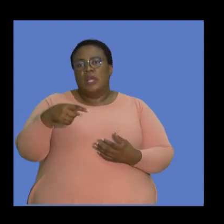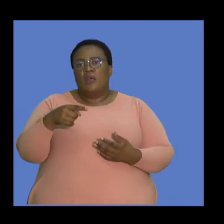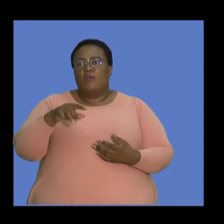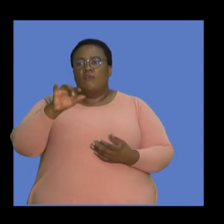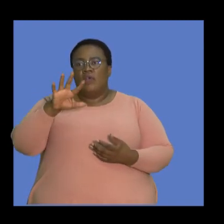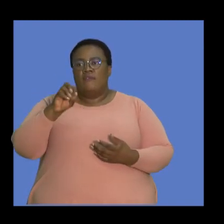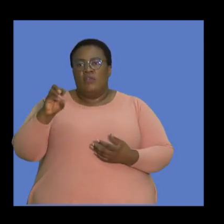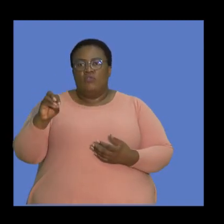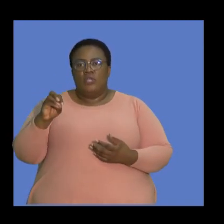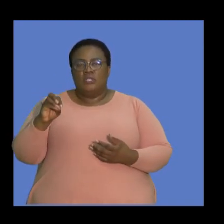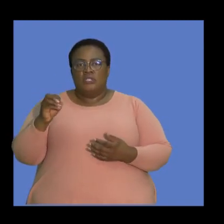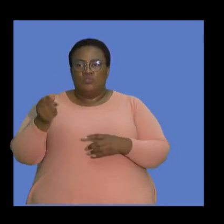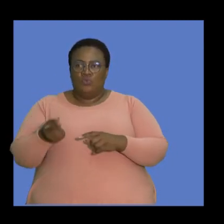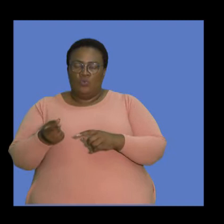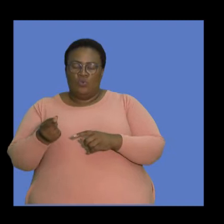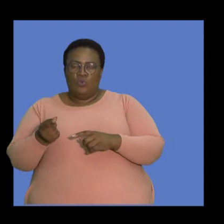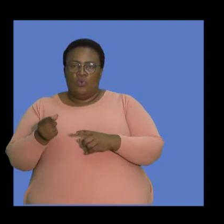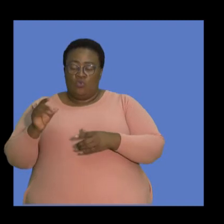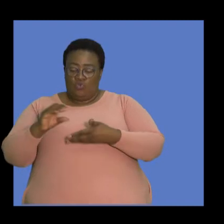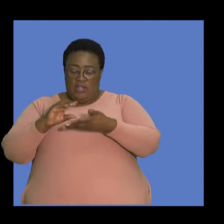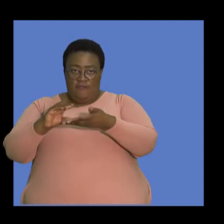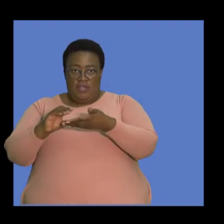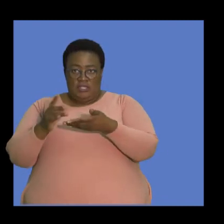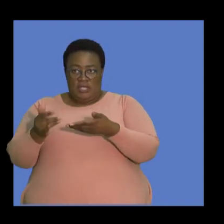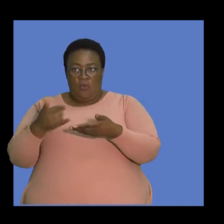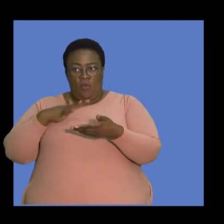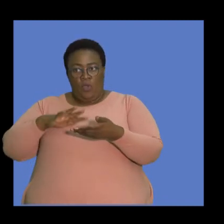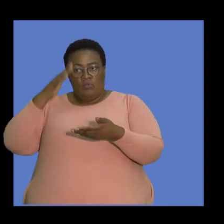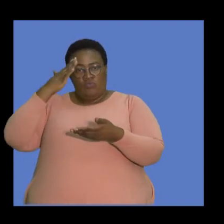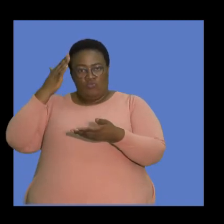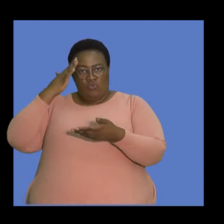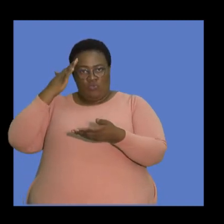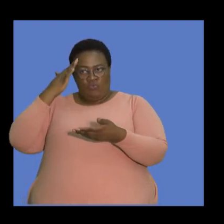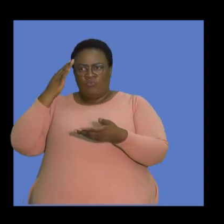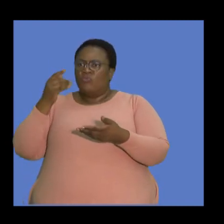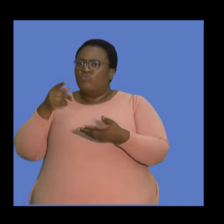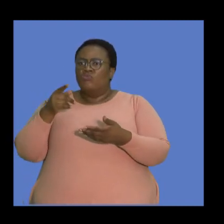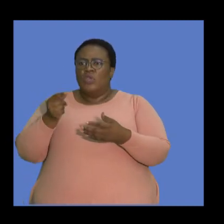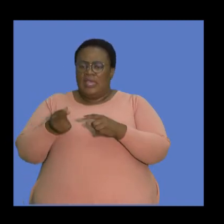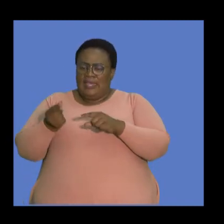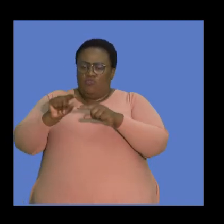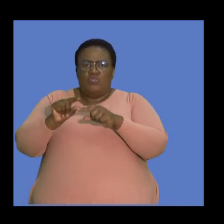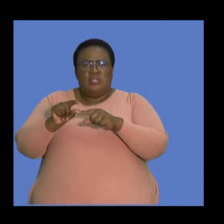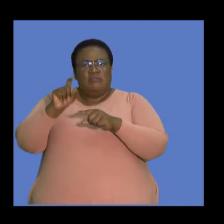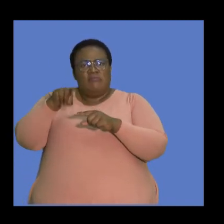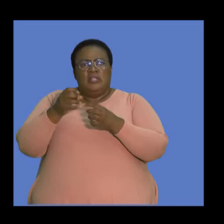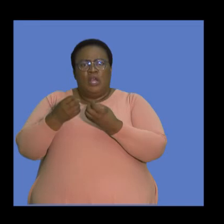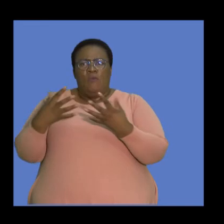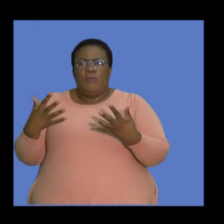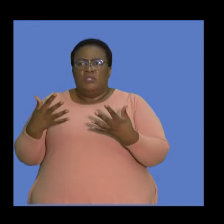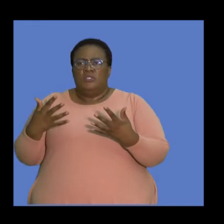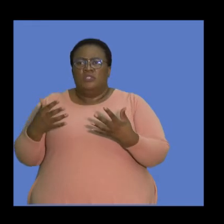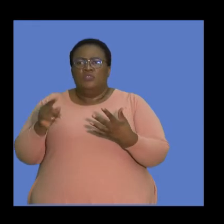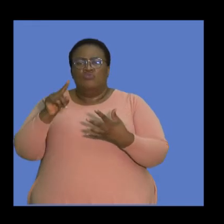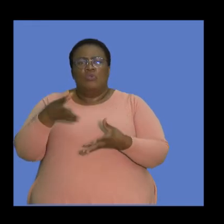2,500 to invest now. What you will then want to know is how much interest must it then